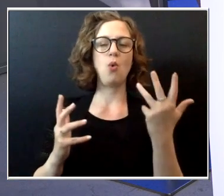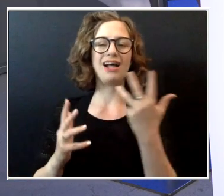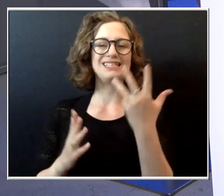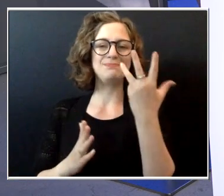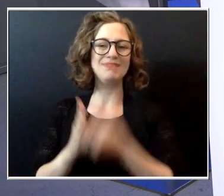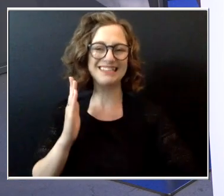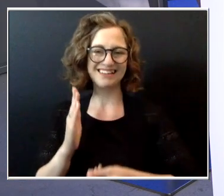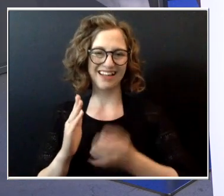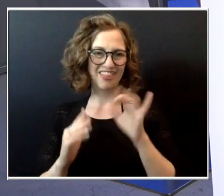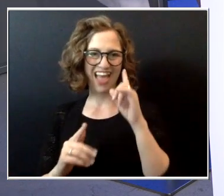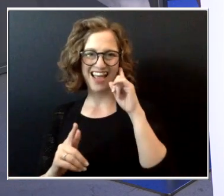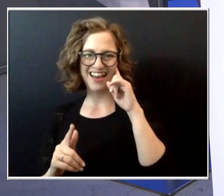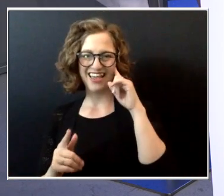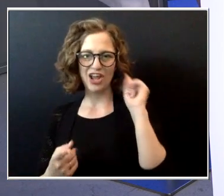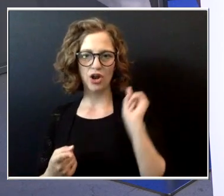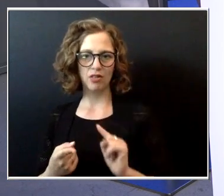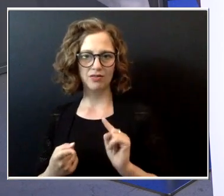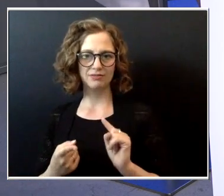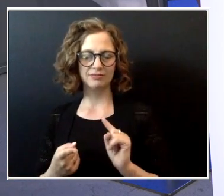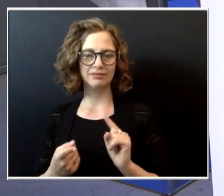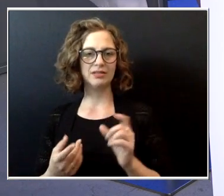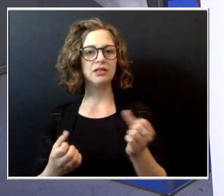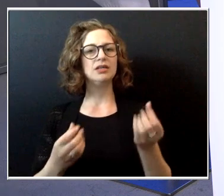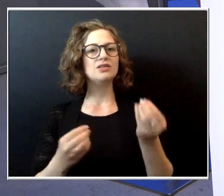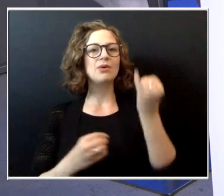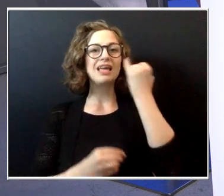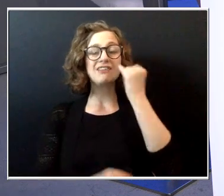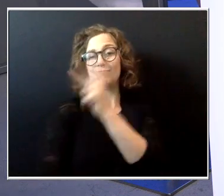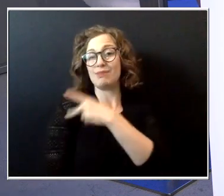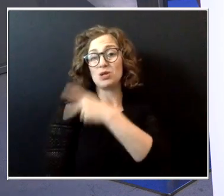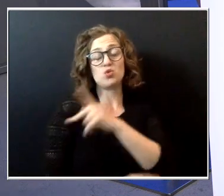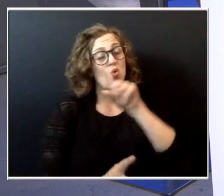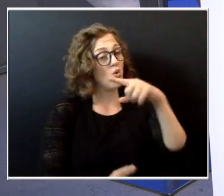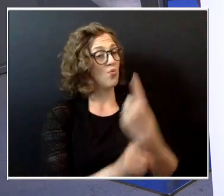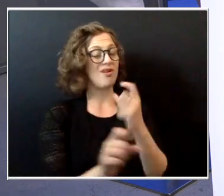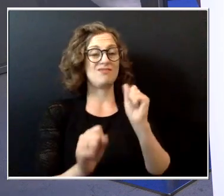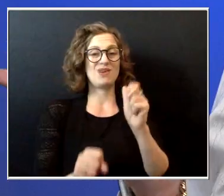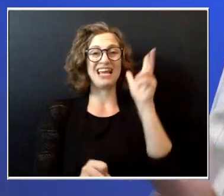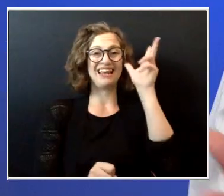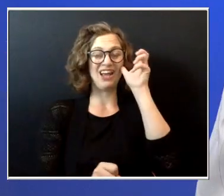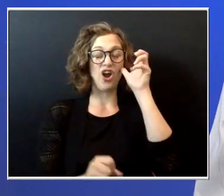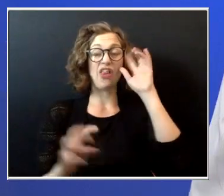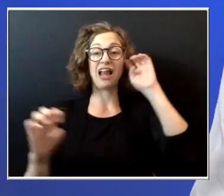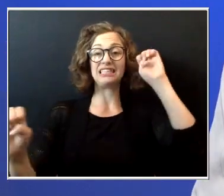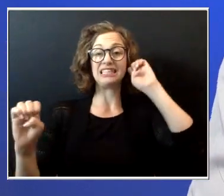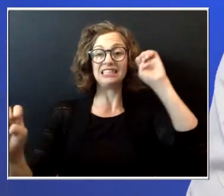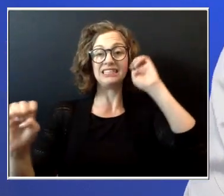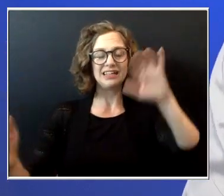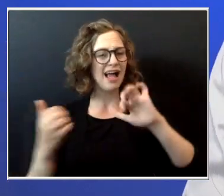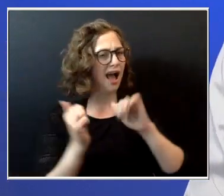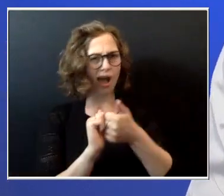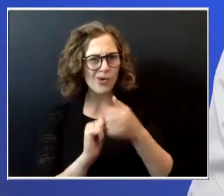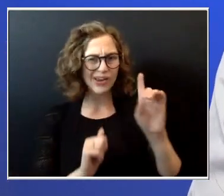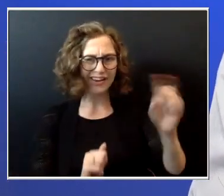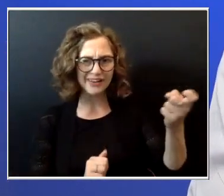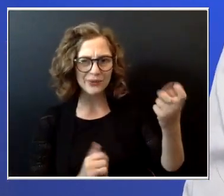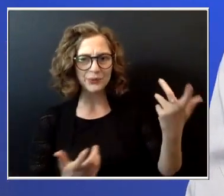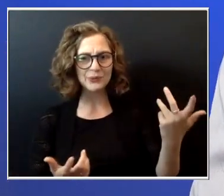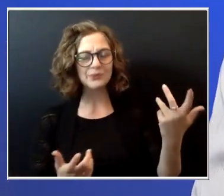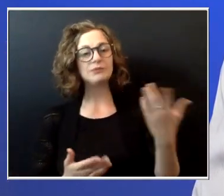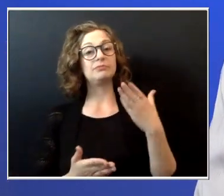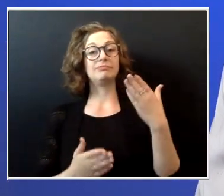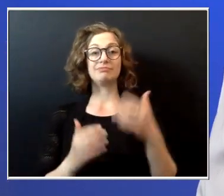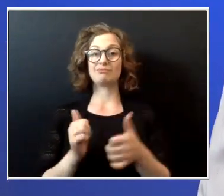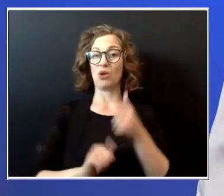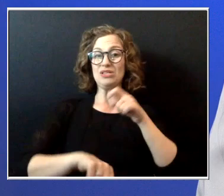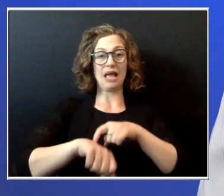how do you diagnose tinnitus? How do you know about it? You know, most tinnitus is not audible from the outside, so we really rely on